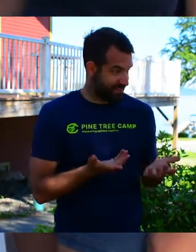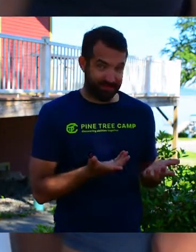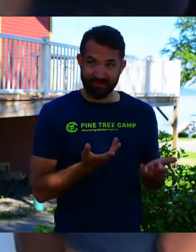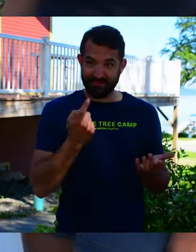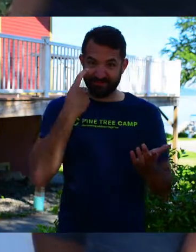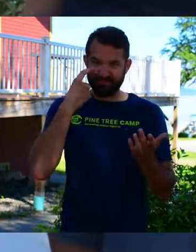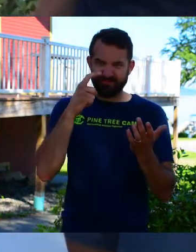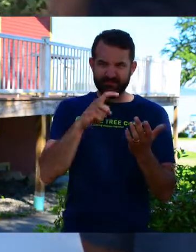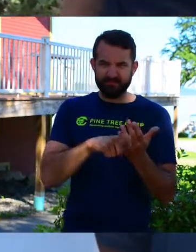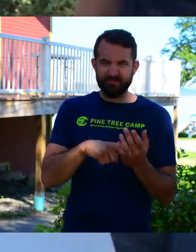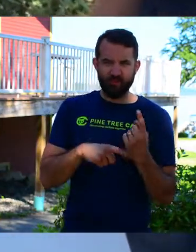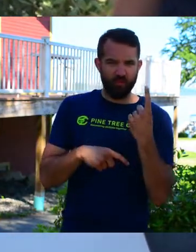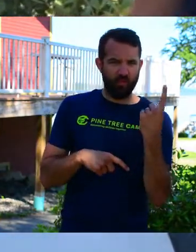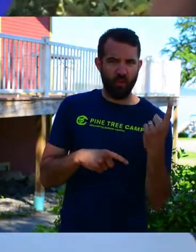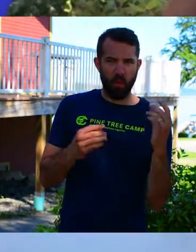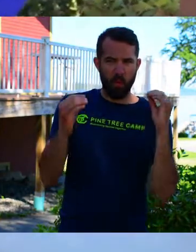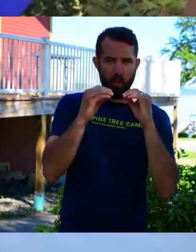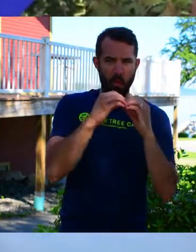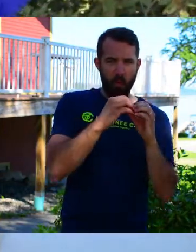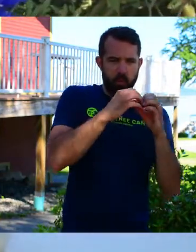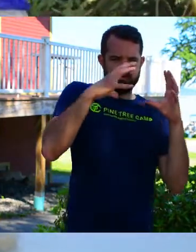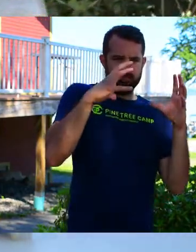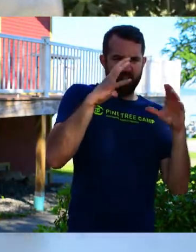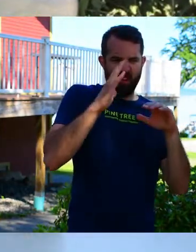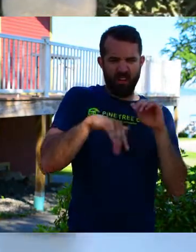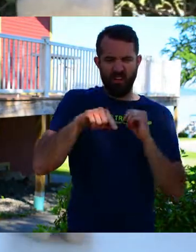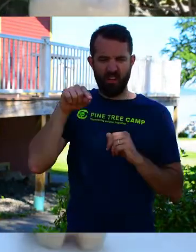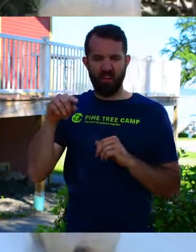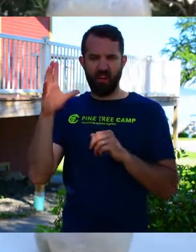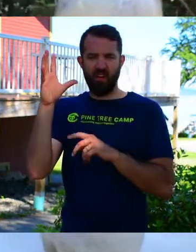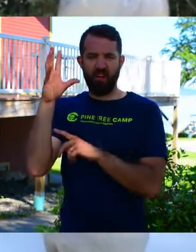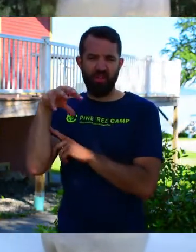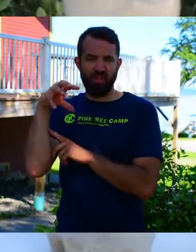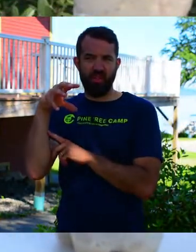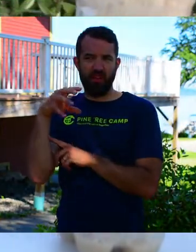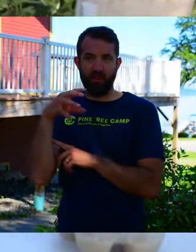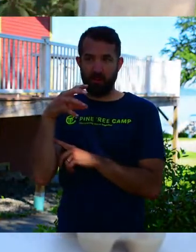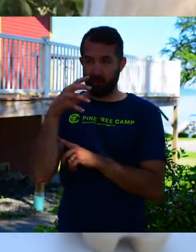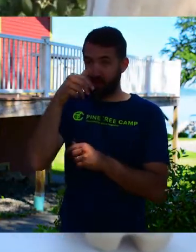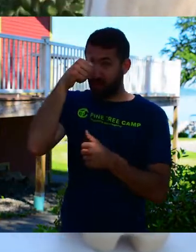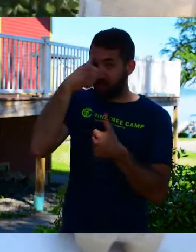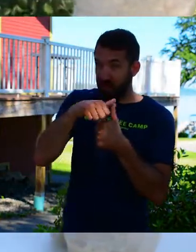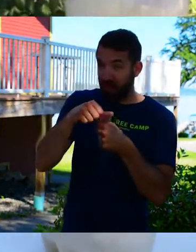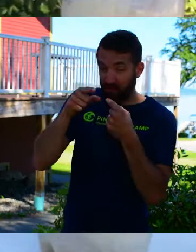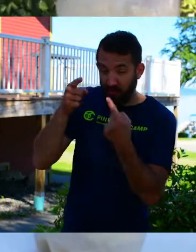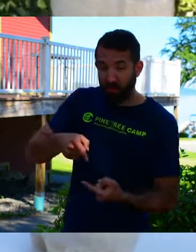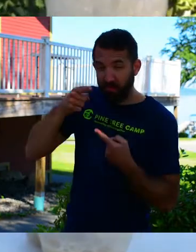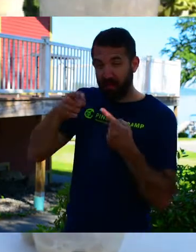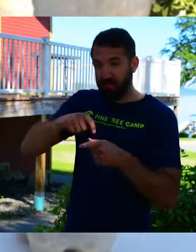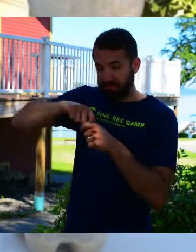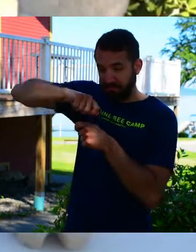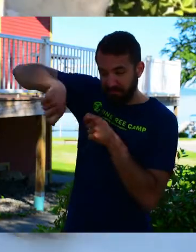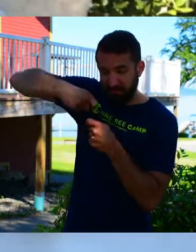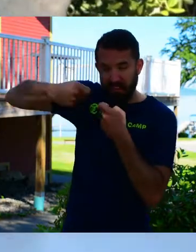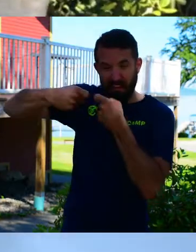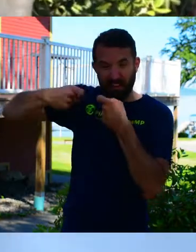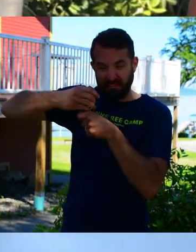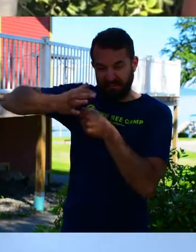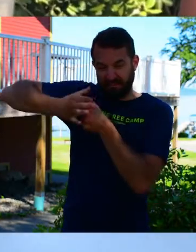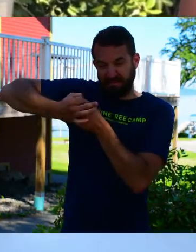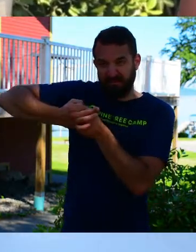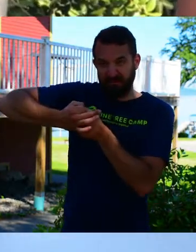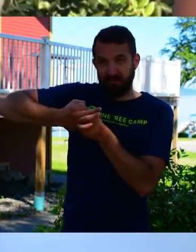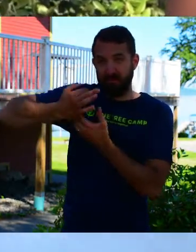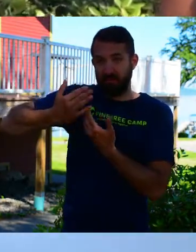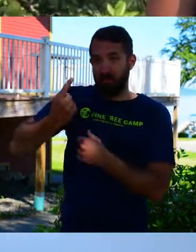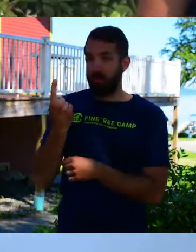a little bit more than this one, and we're thinking that might be because this rubber band couldn't stretch around one more time. So what can happen is if it's a little bit